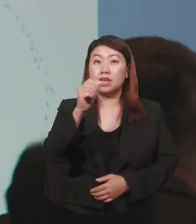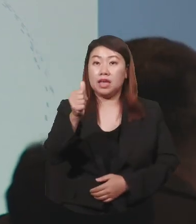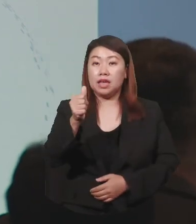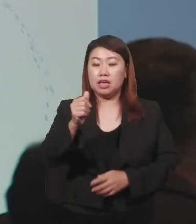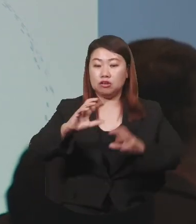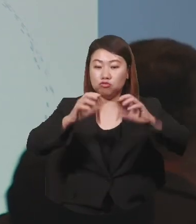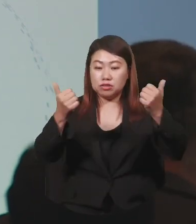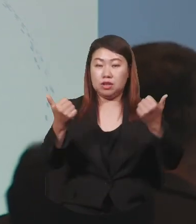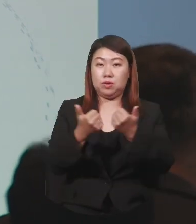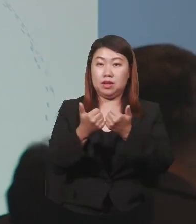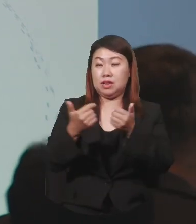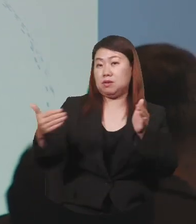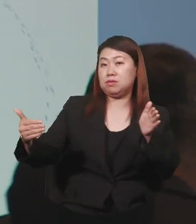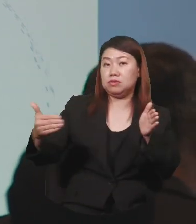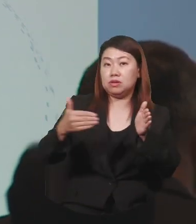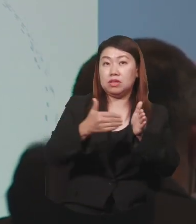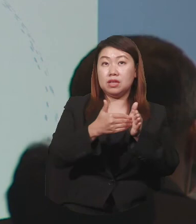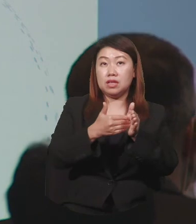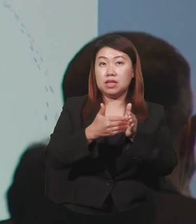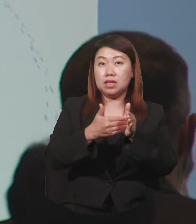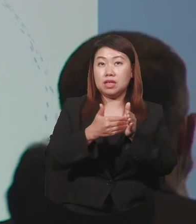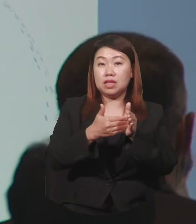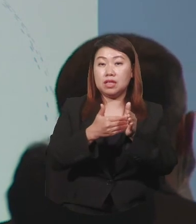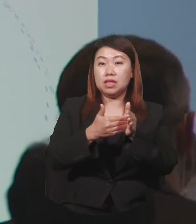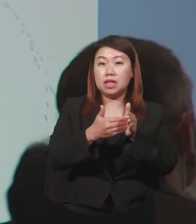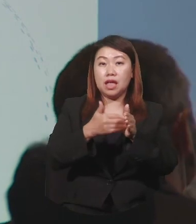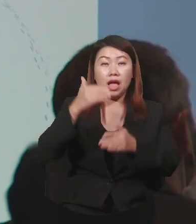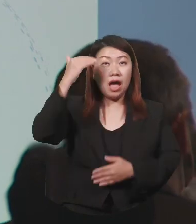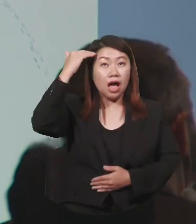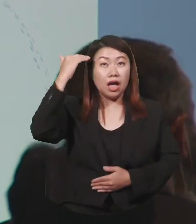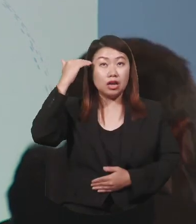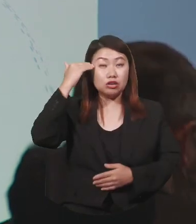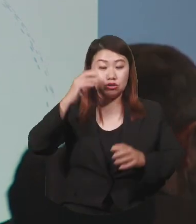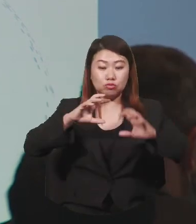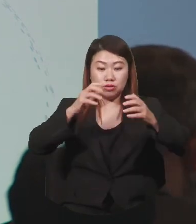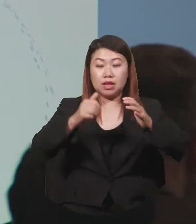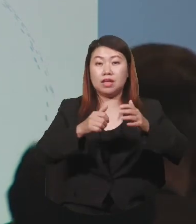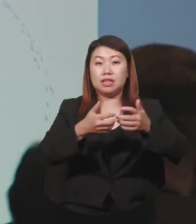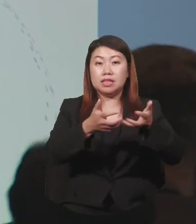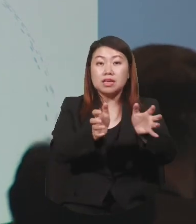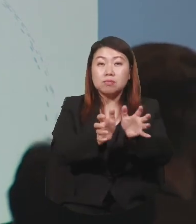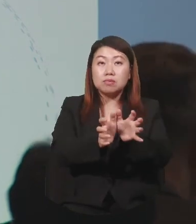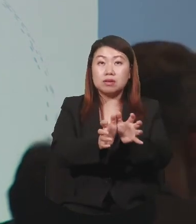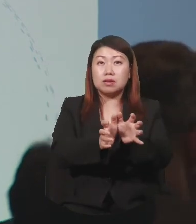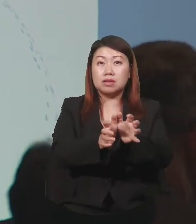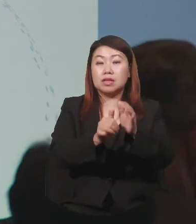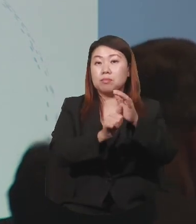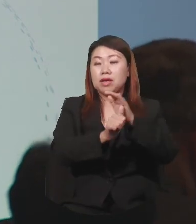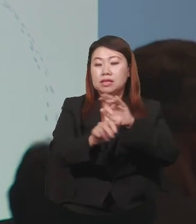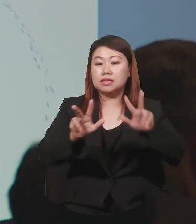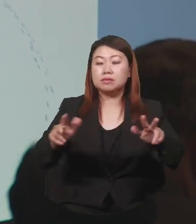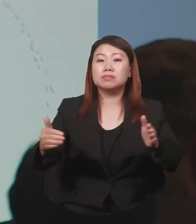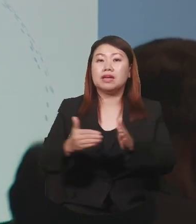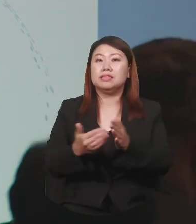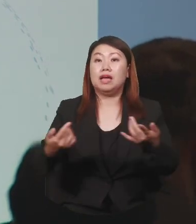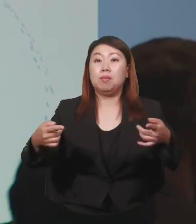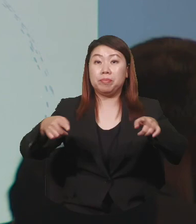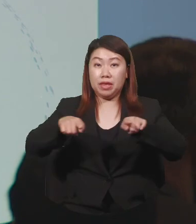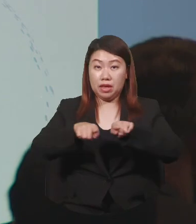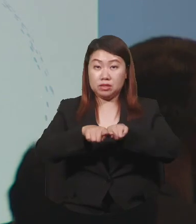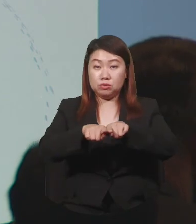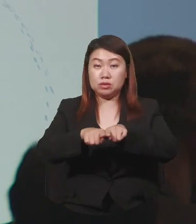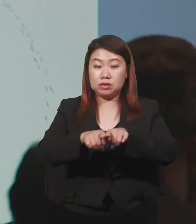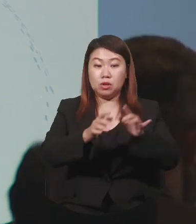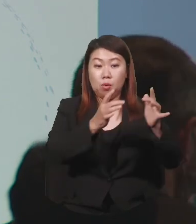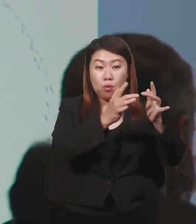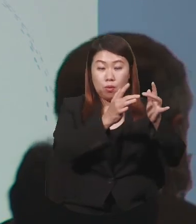Affairs of the Republic of Korea and Korea International Cooperation Agency, we would like to express our sincere gratitude to all of you who are